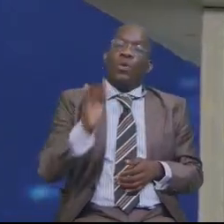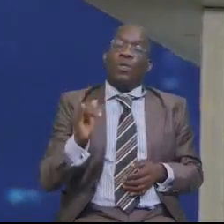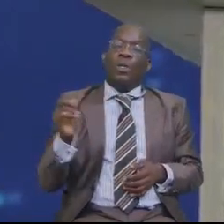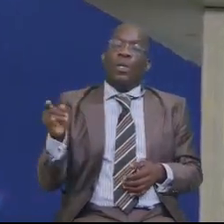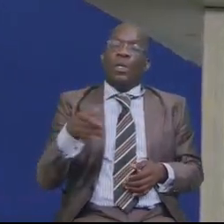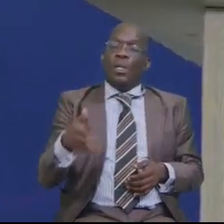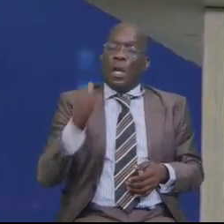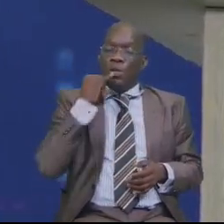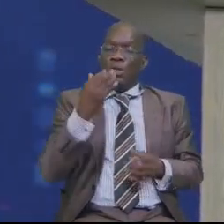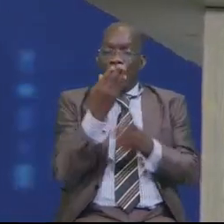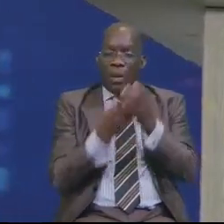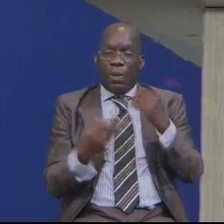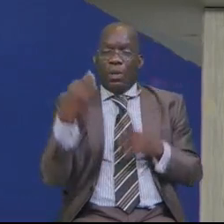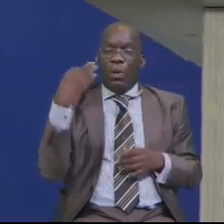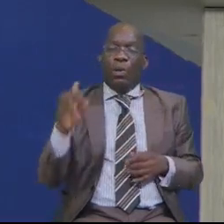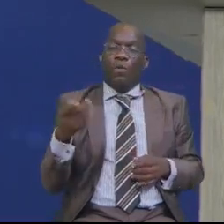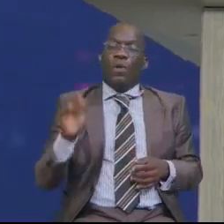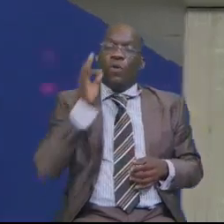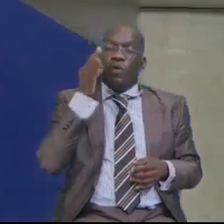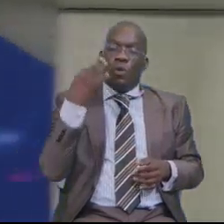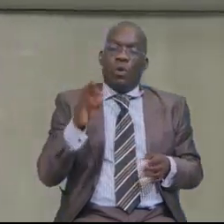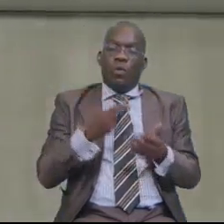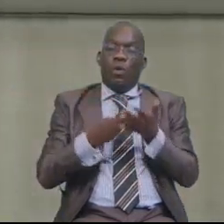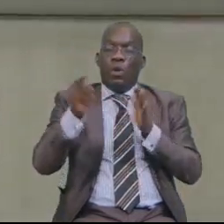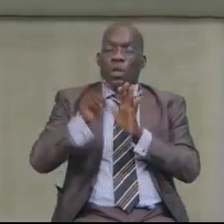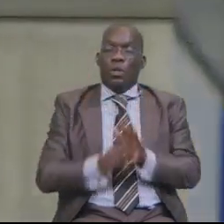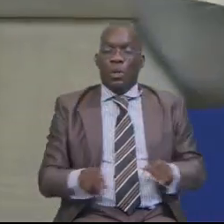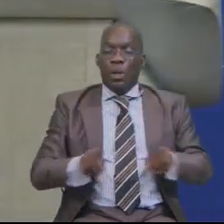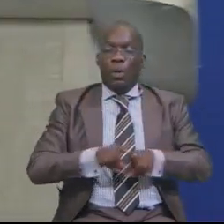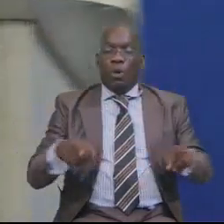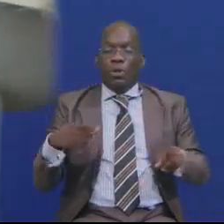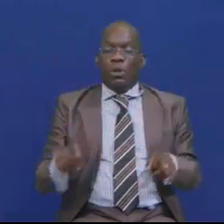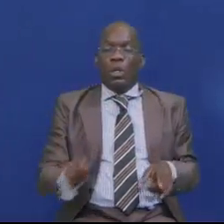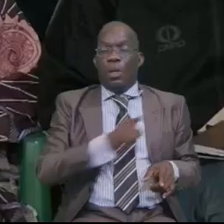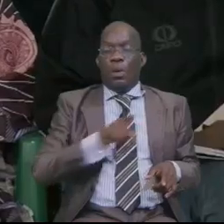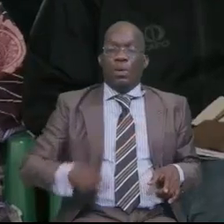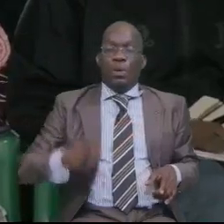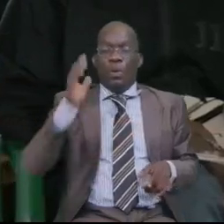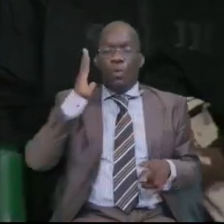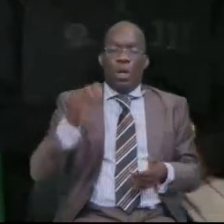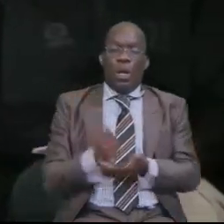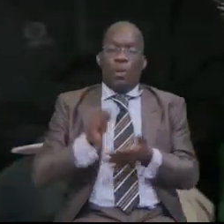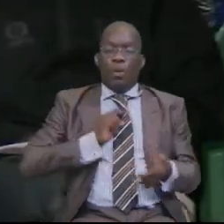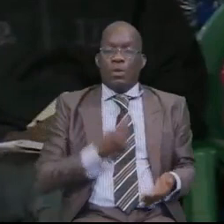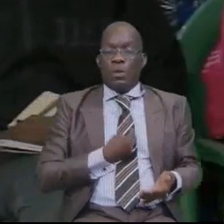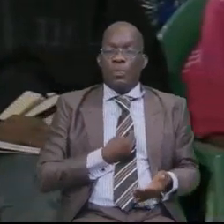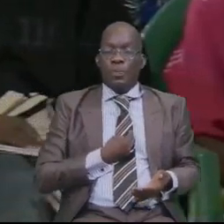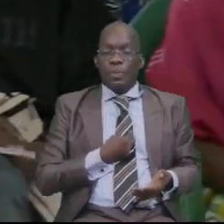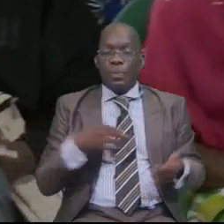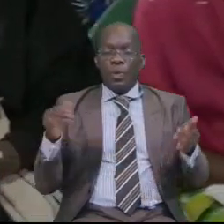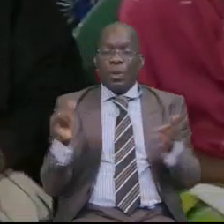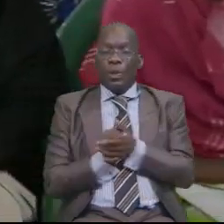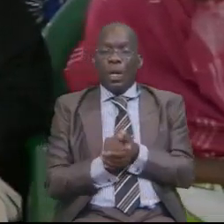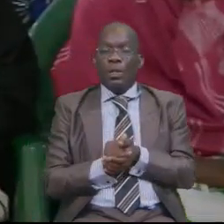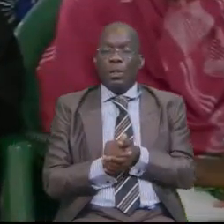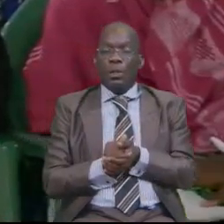absence of the fruit of holiness. But the Lord will help us. That where we have